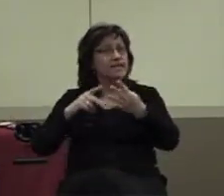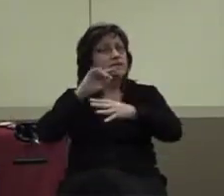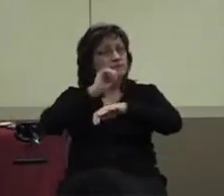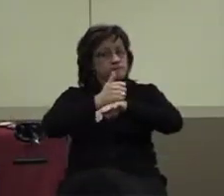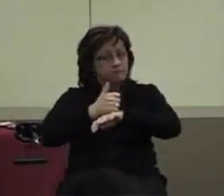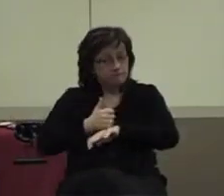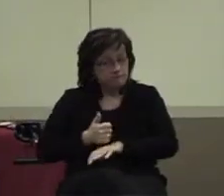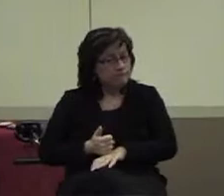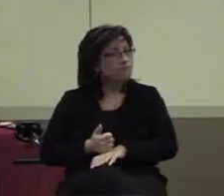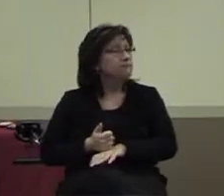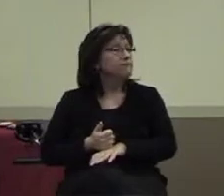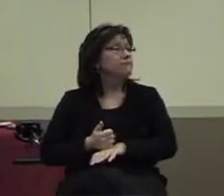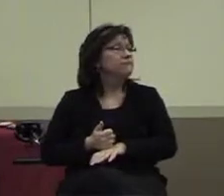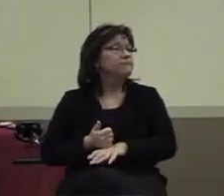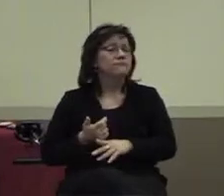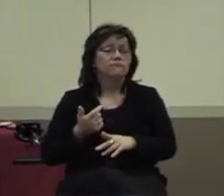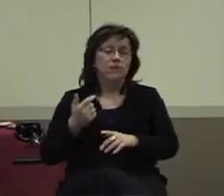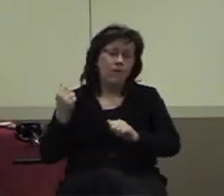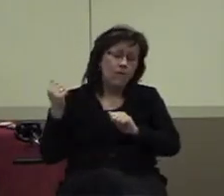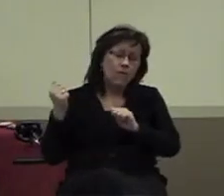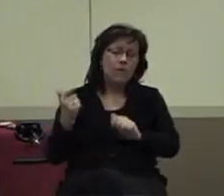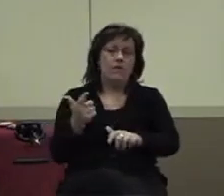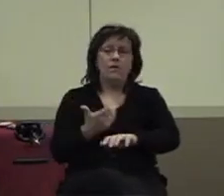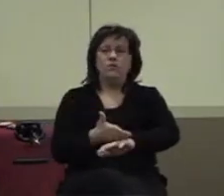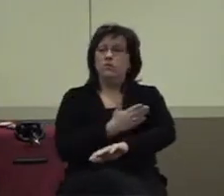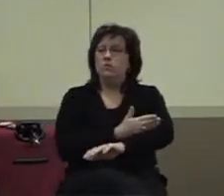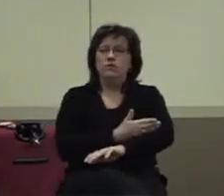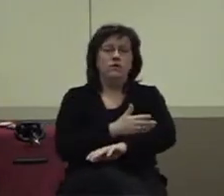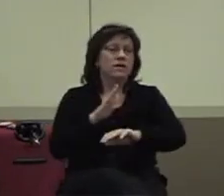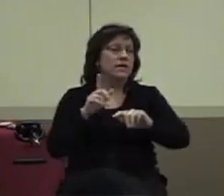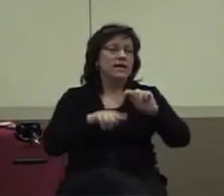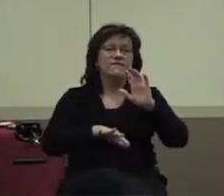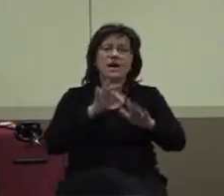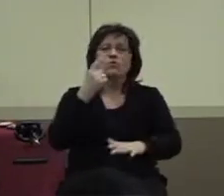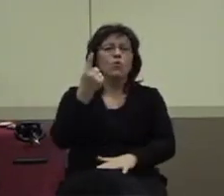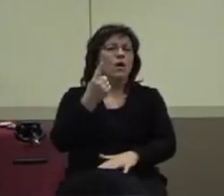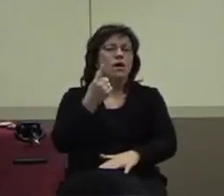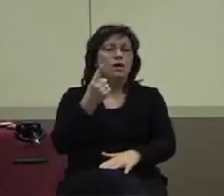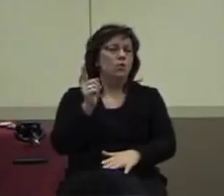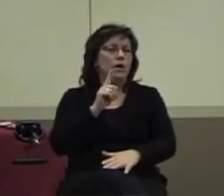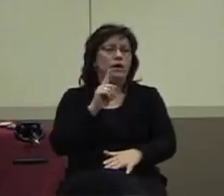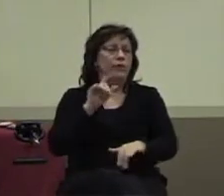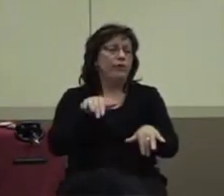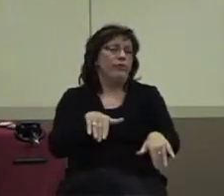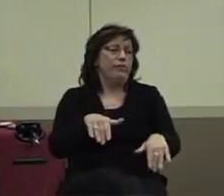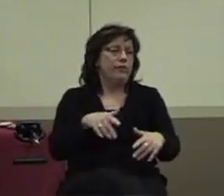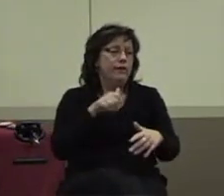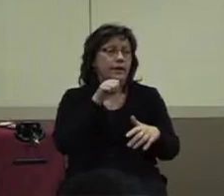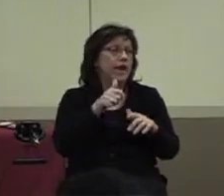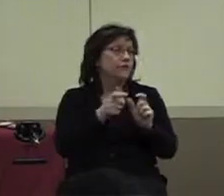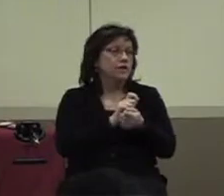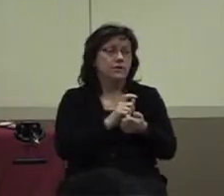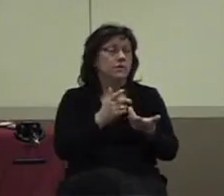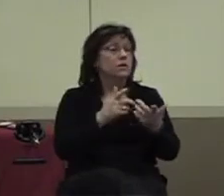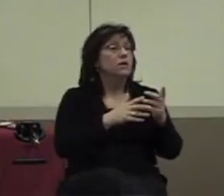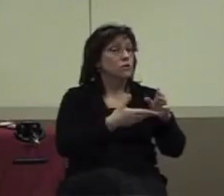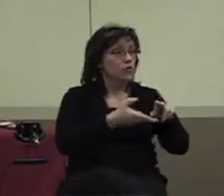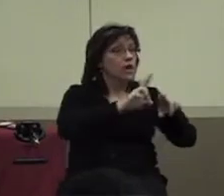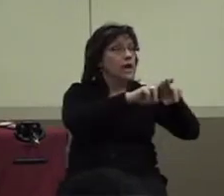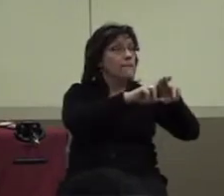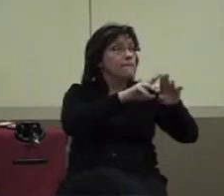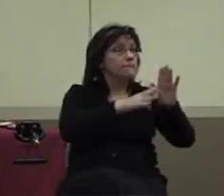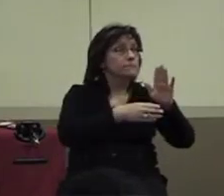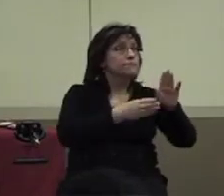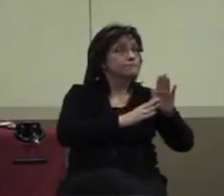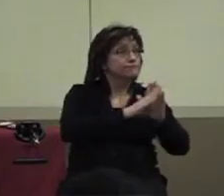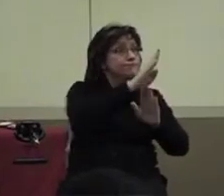some kind of improvement. Either grades have gone up and behaviors have gone down, or at least behaviors have gone down.